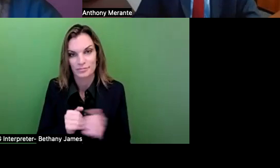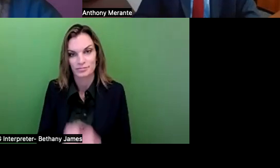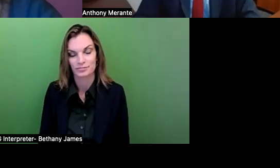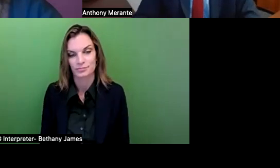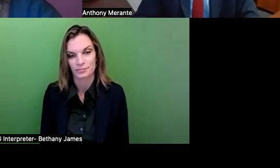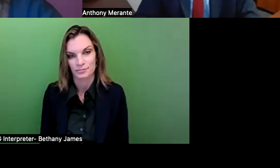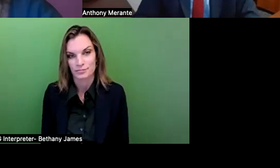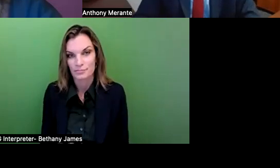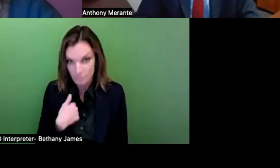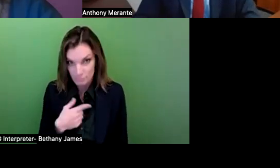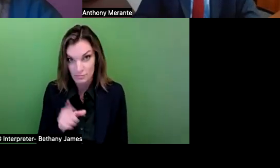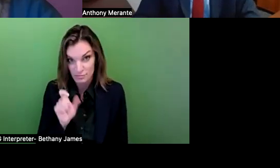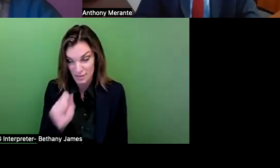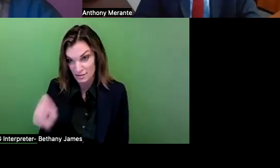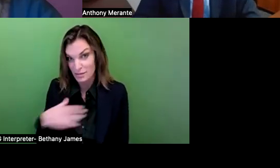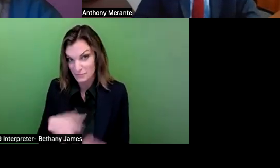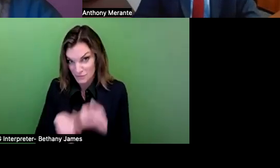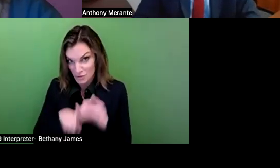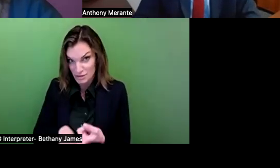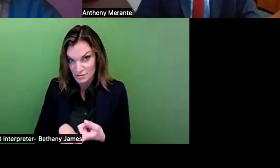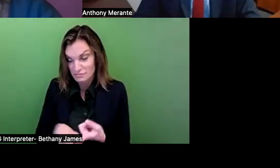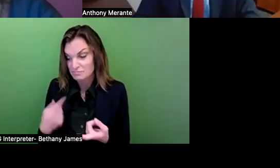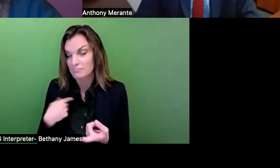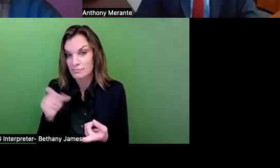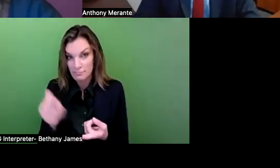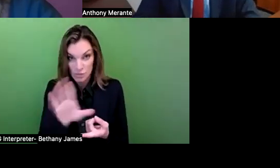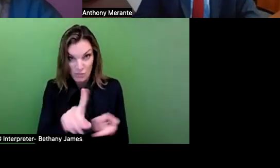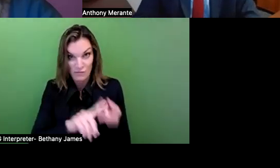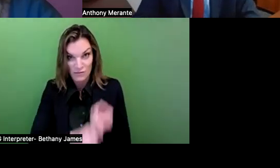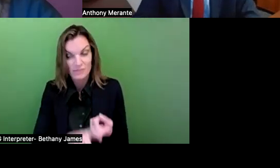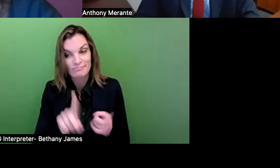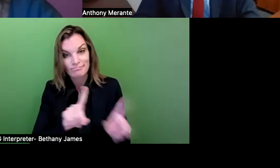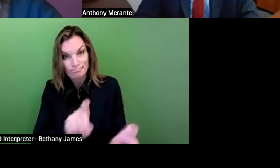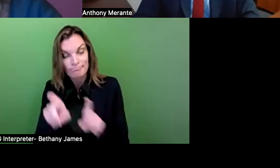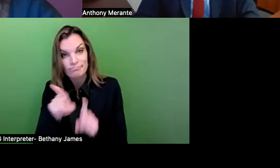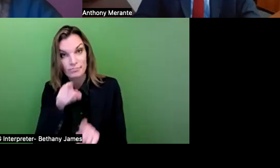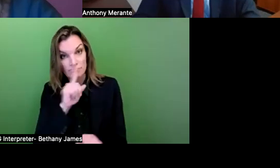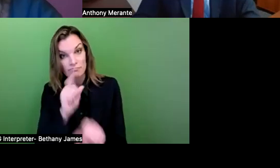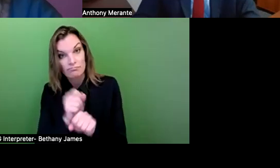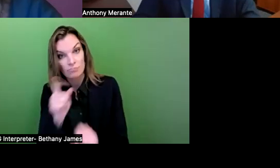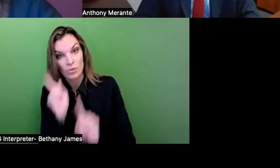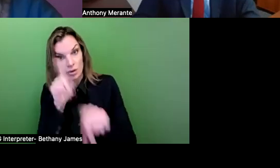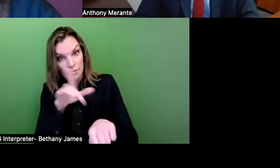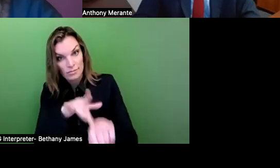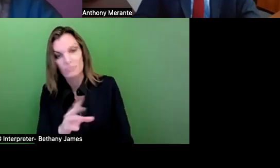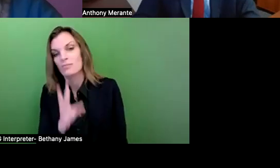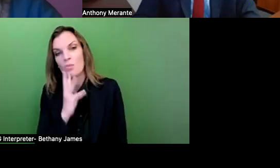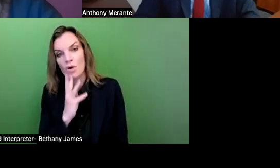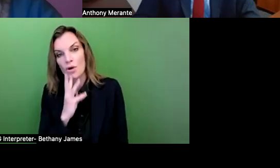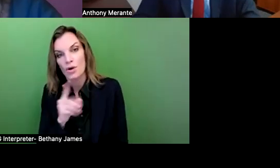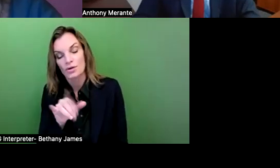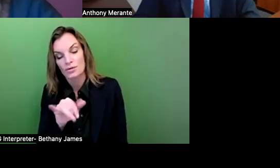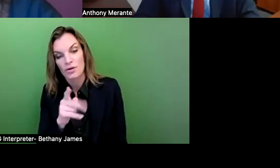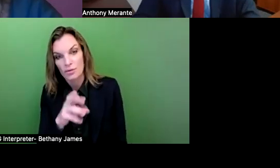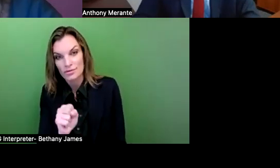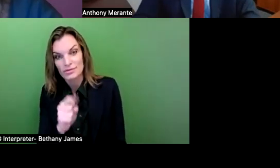I ask a lot of my friends, and you can ask yourself, ask your friends, how many of them are going down to the Yonkers waterfront to go out to dinner? That